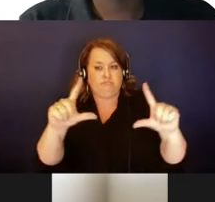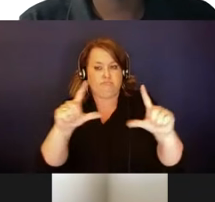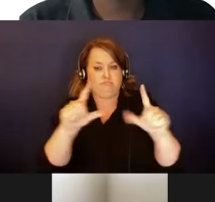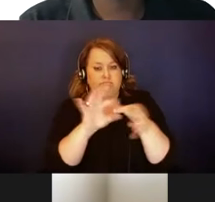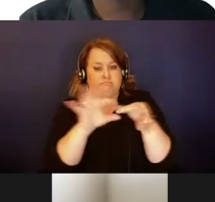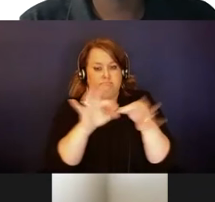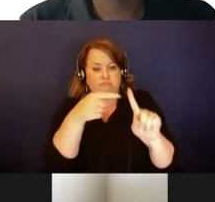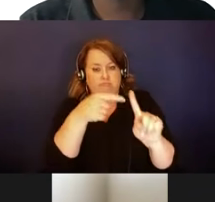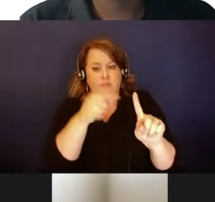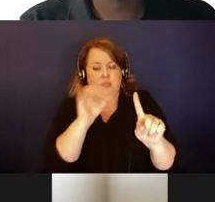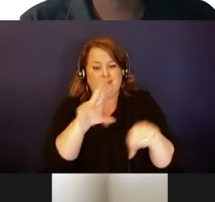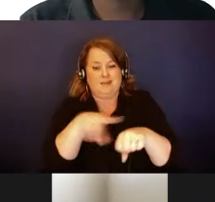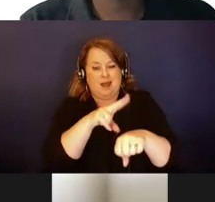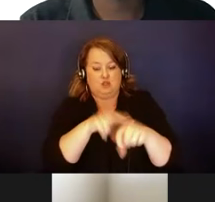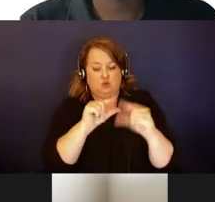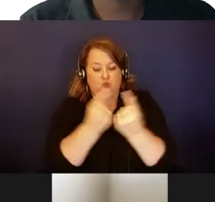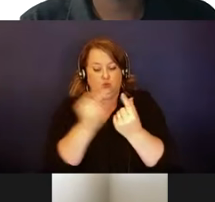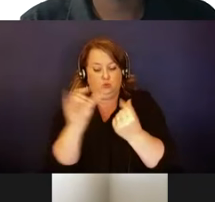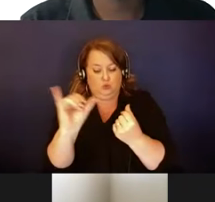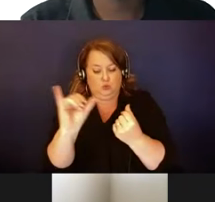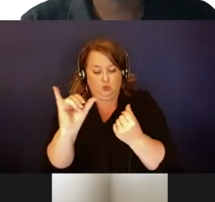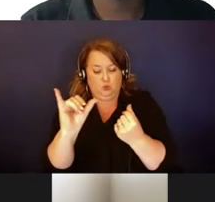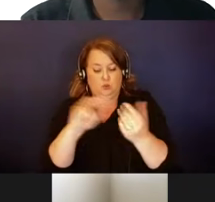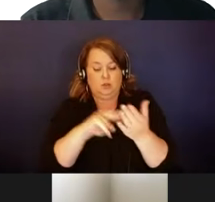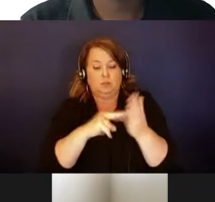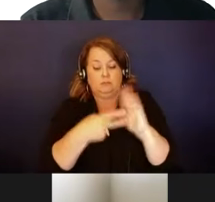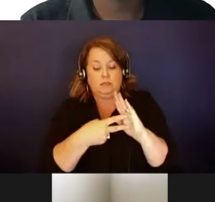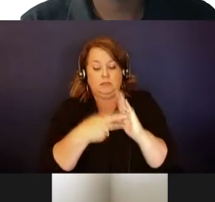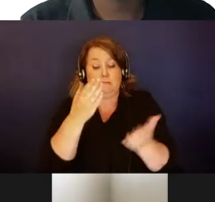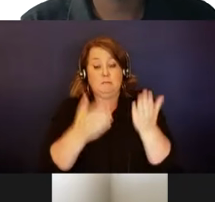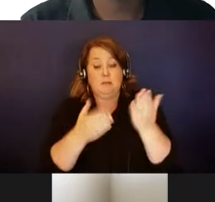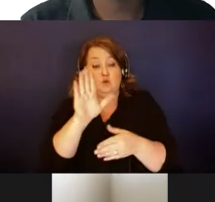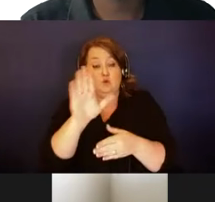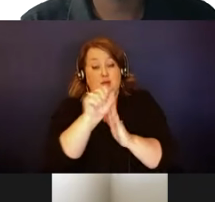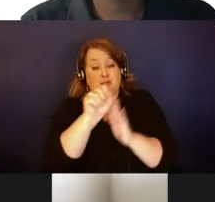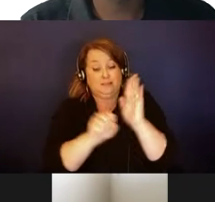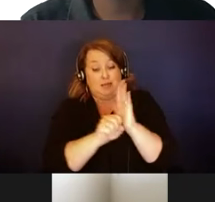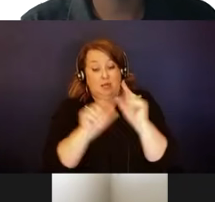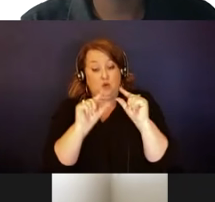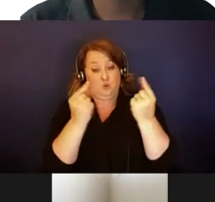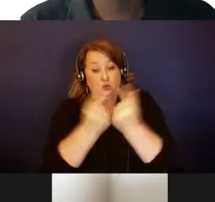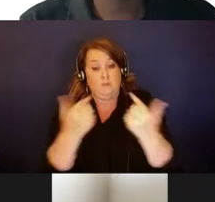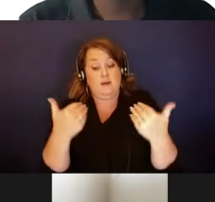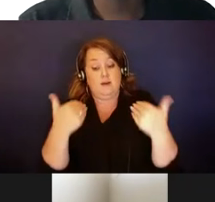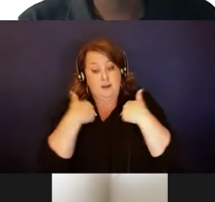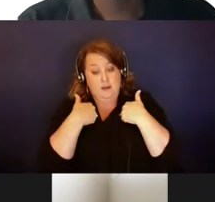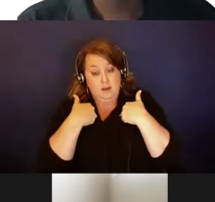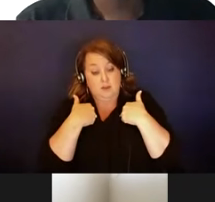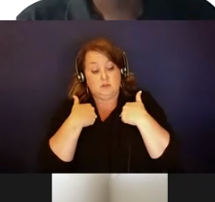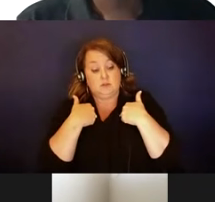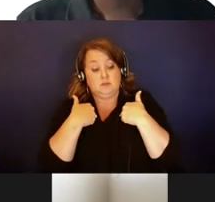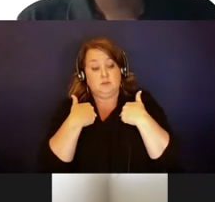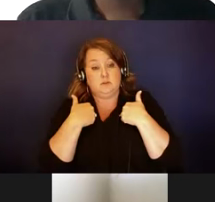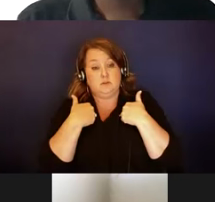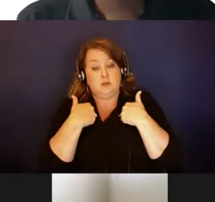national group, and then maybe even your state group has